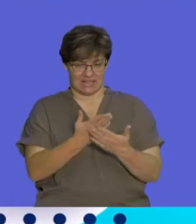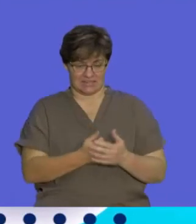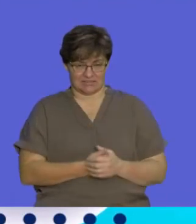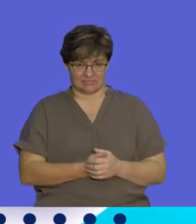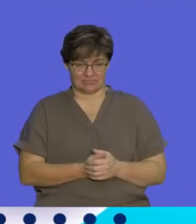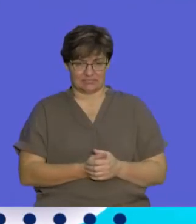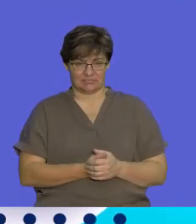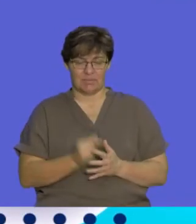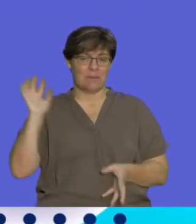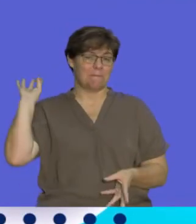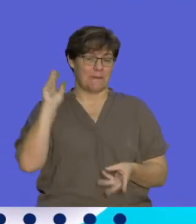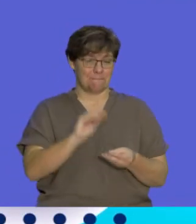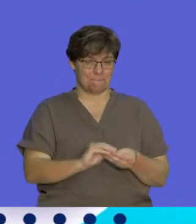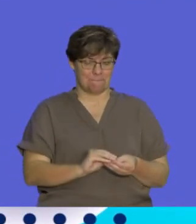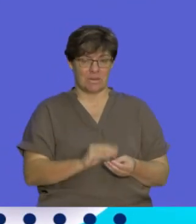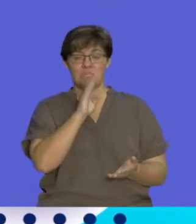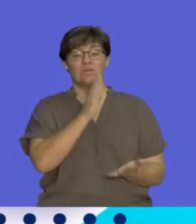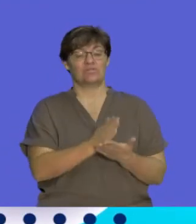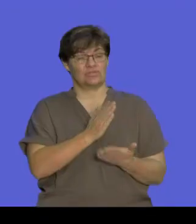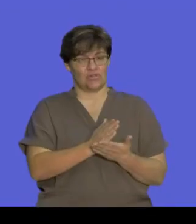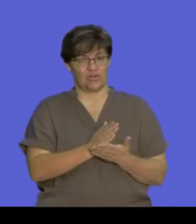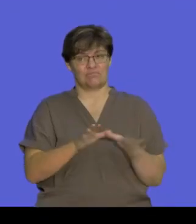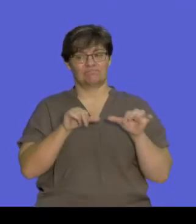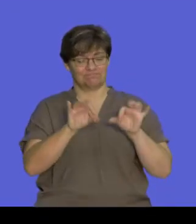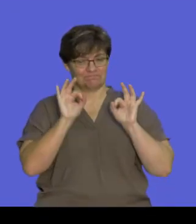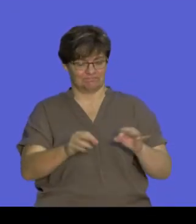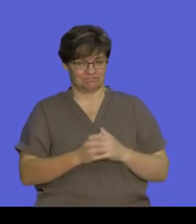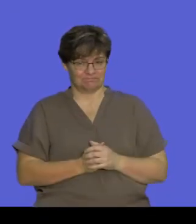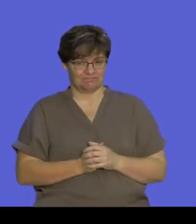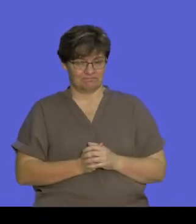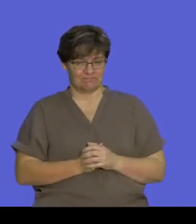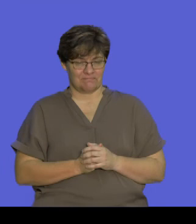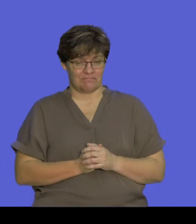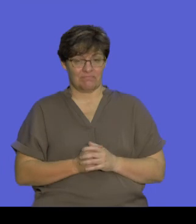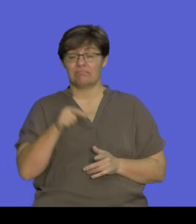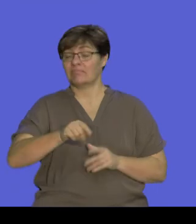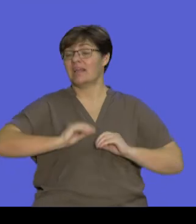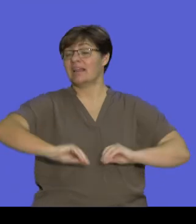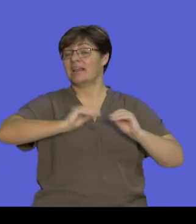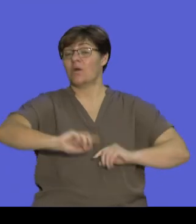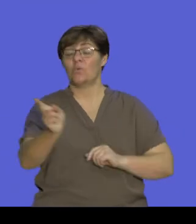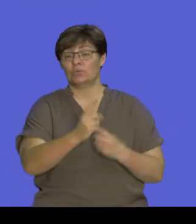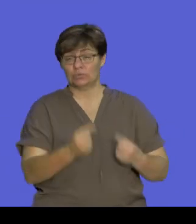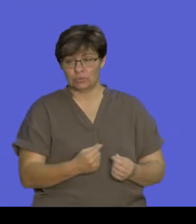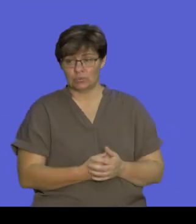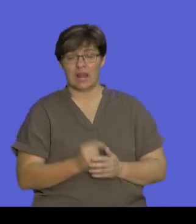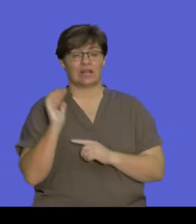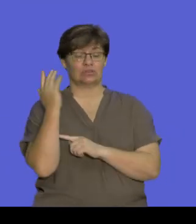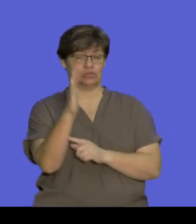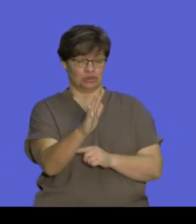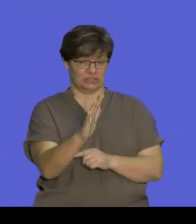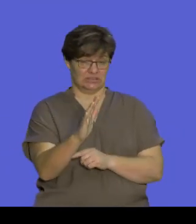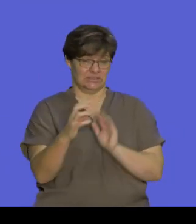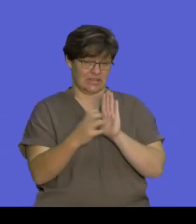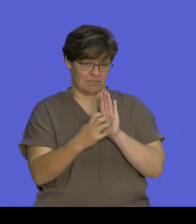recap and make sure that we're on track. So, in this lesson, we've looked at tree diagrams. And within looking at